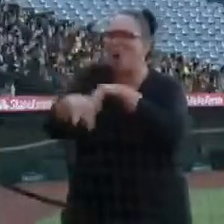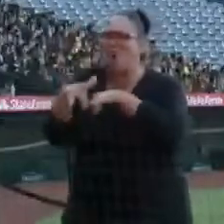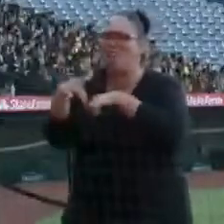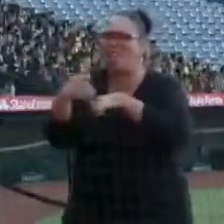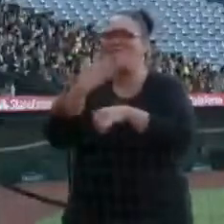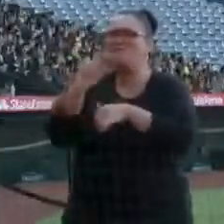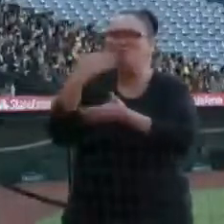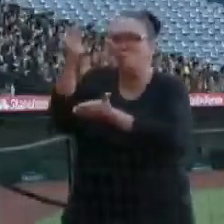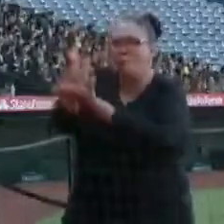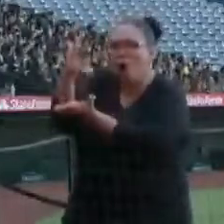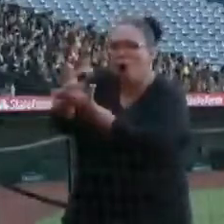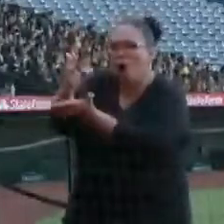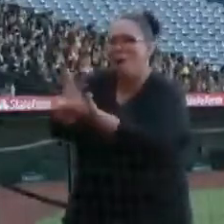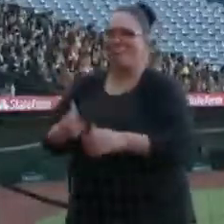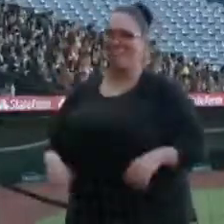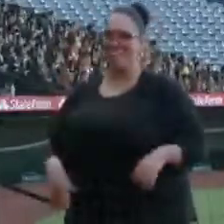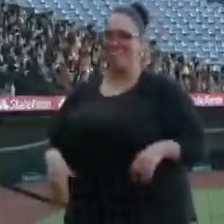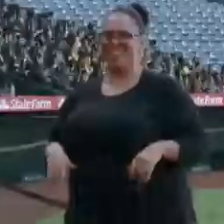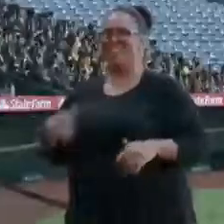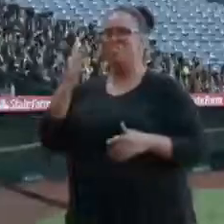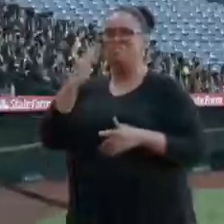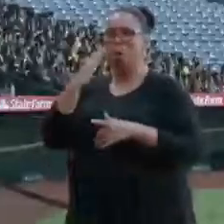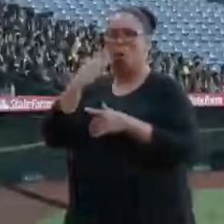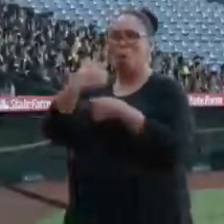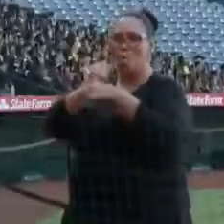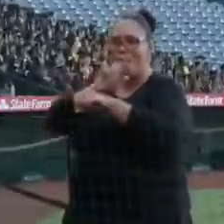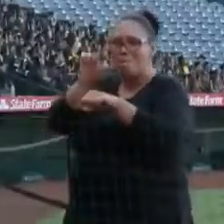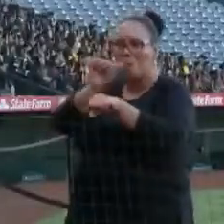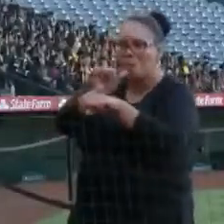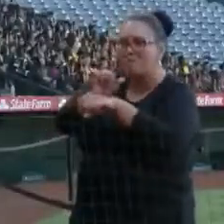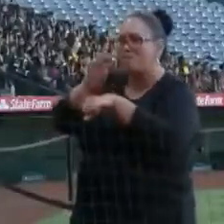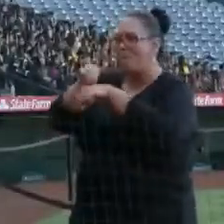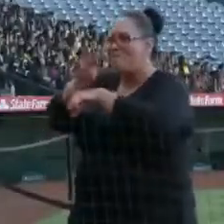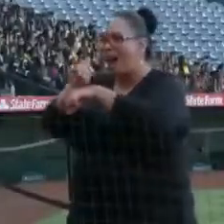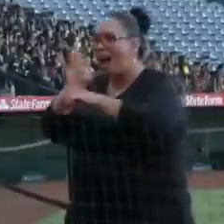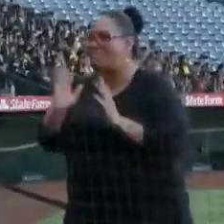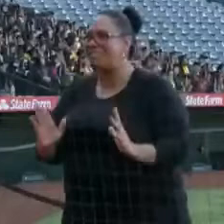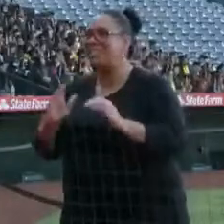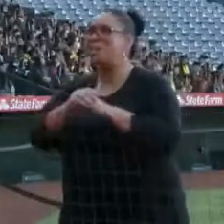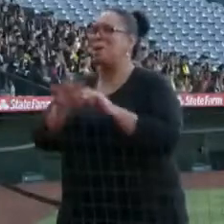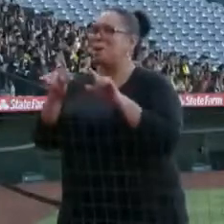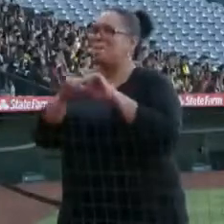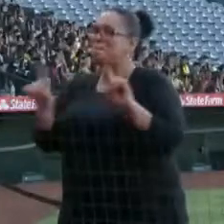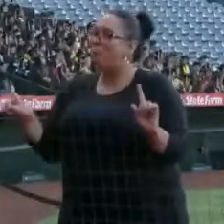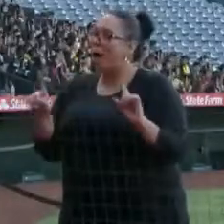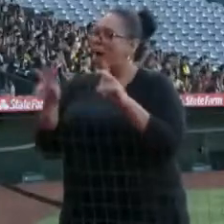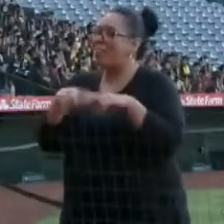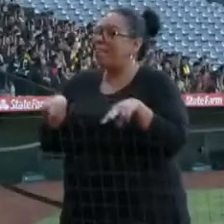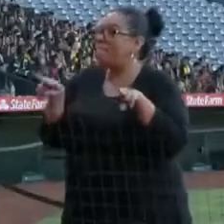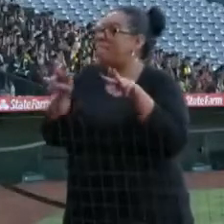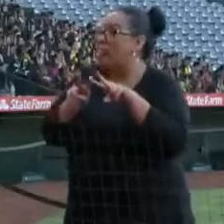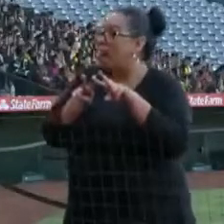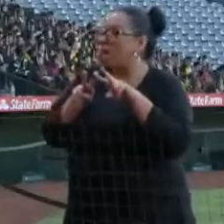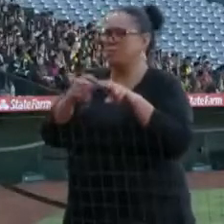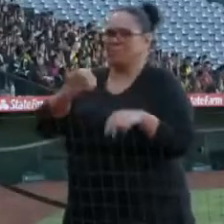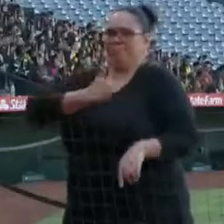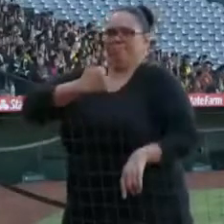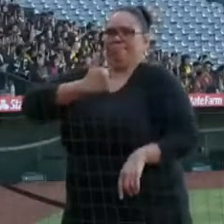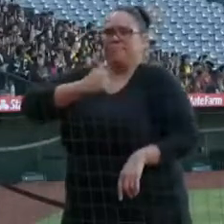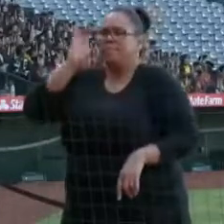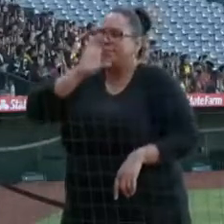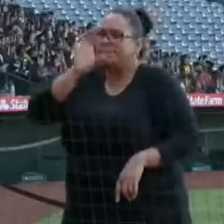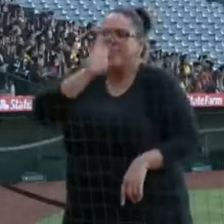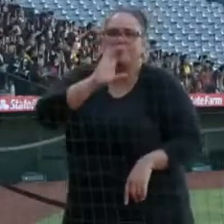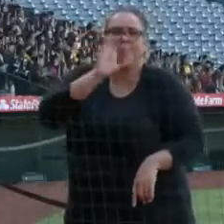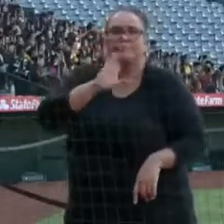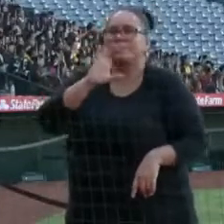out a campus map, or made advising appointments. But always hold these values, experience of self-exploration, and try new things